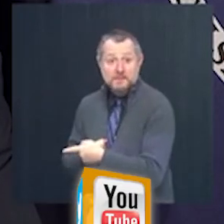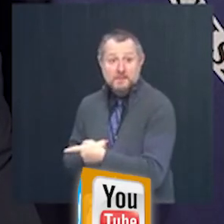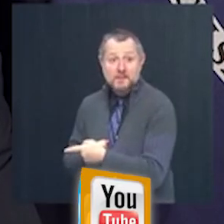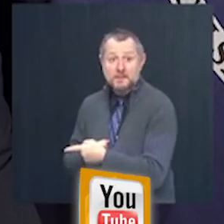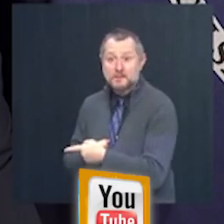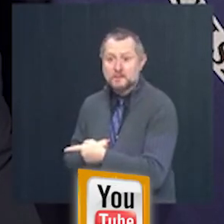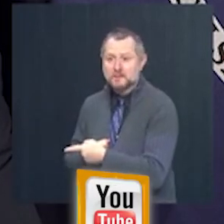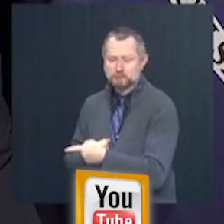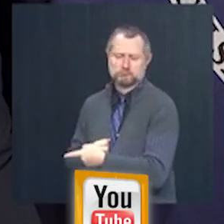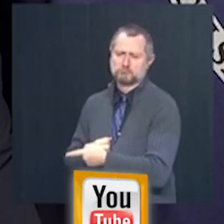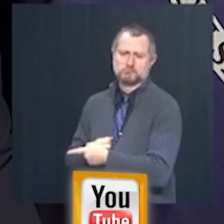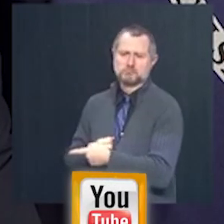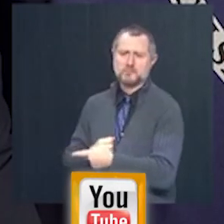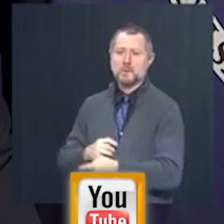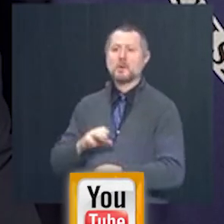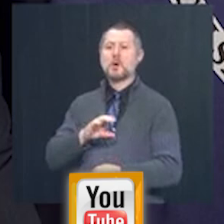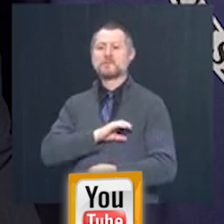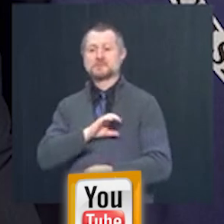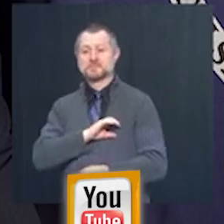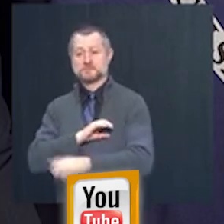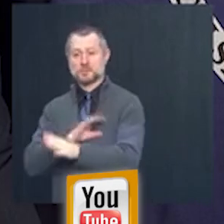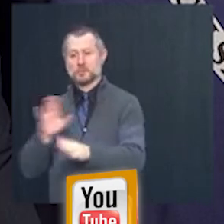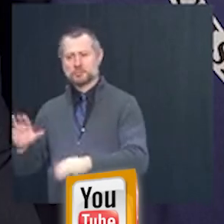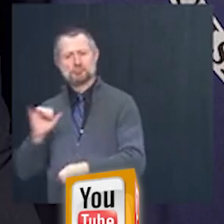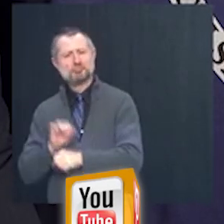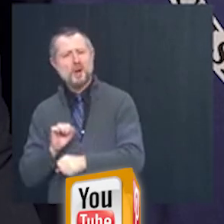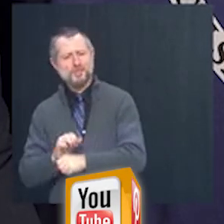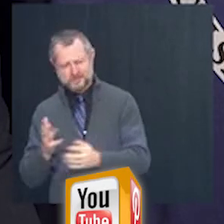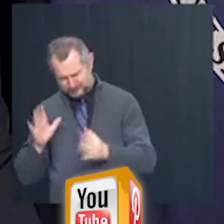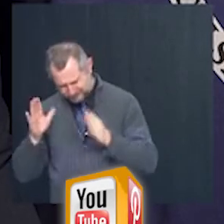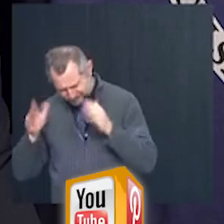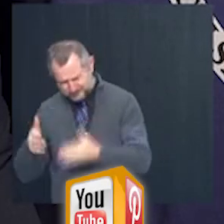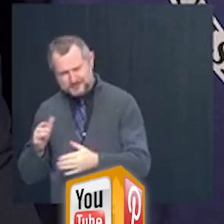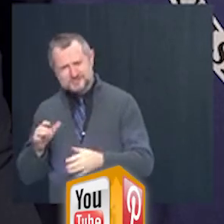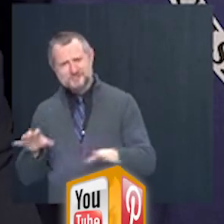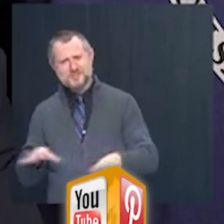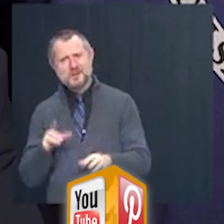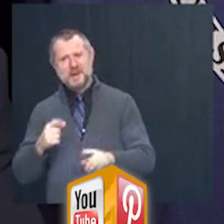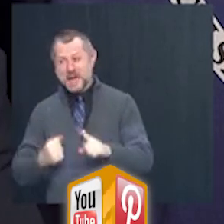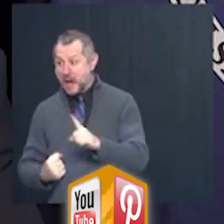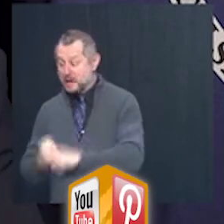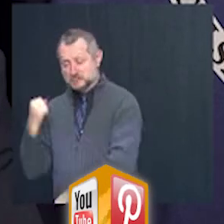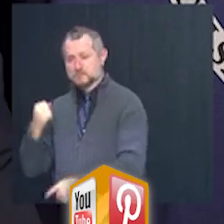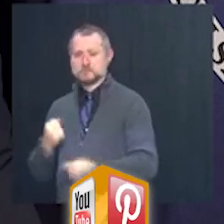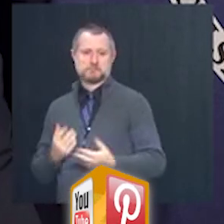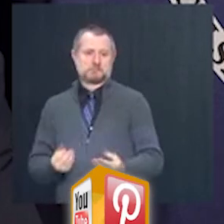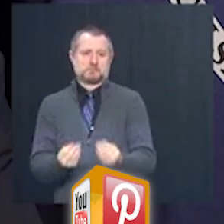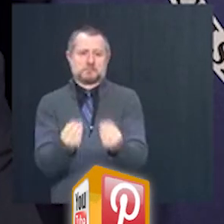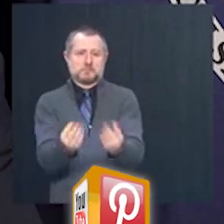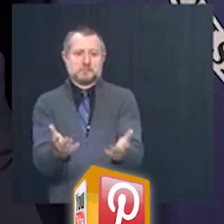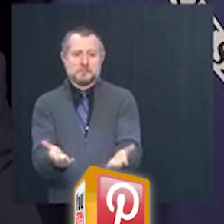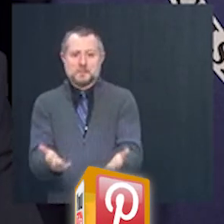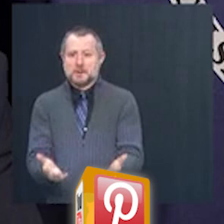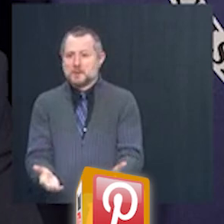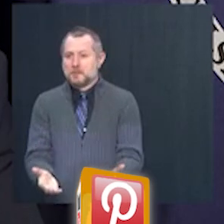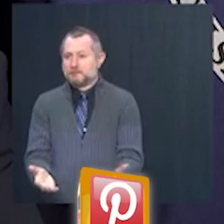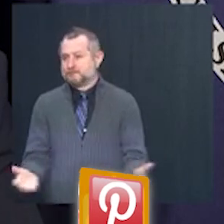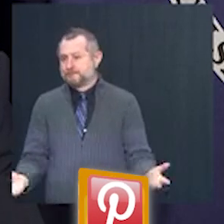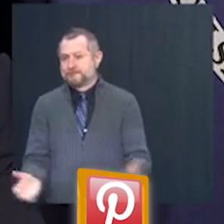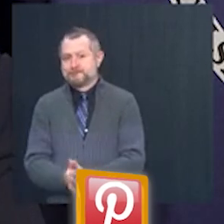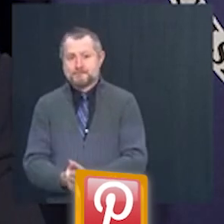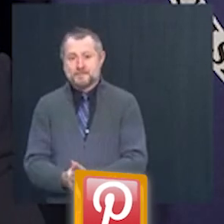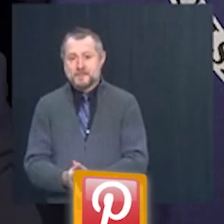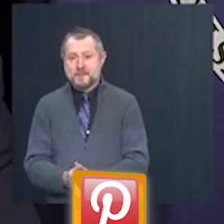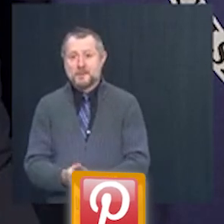law enforcement officer who's doing his or her job. And when you have someone who drives